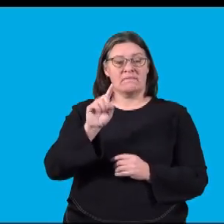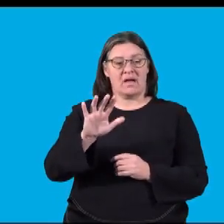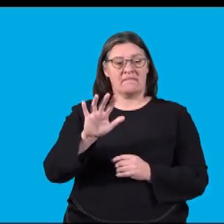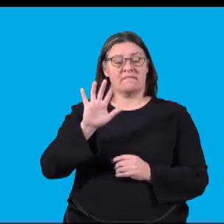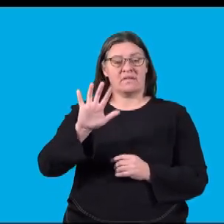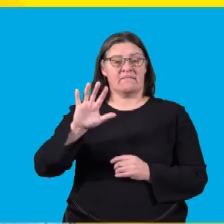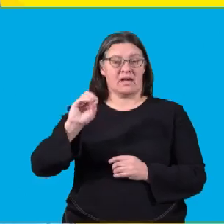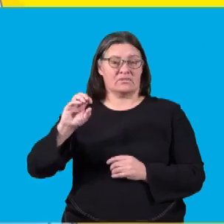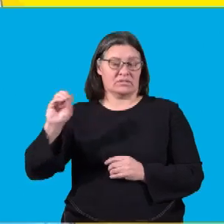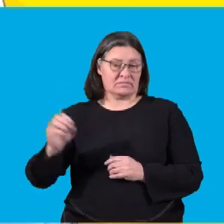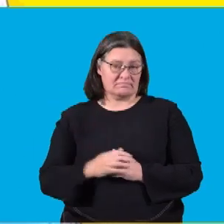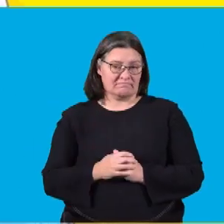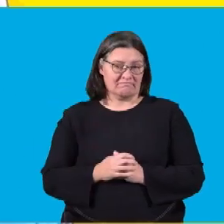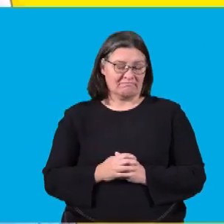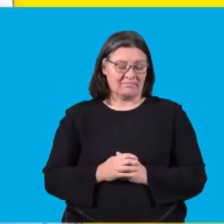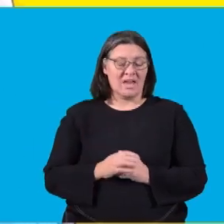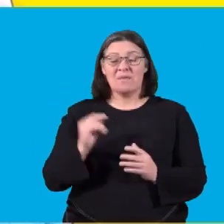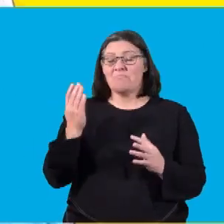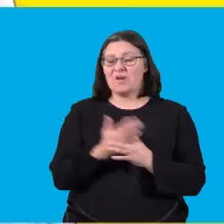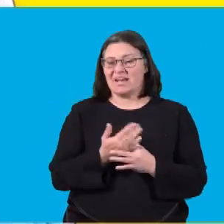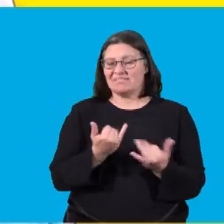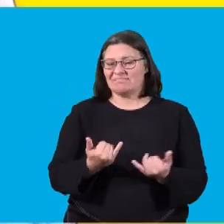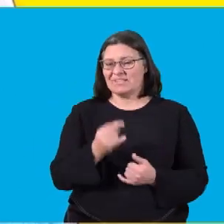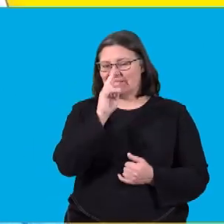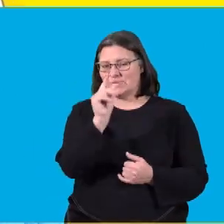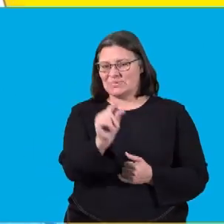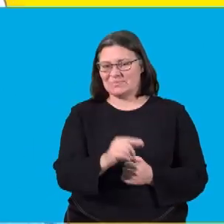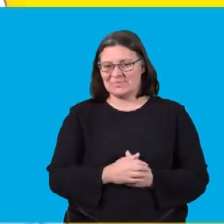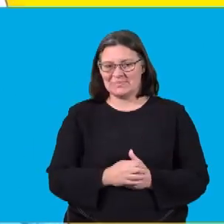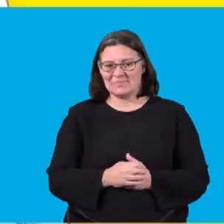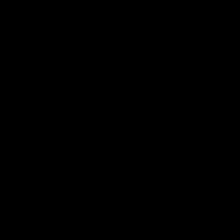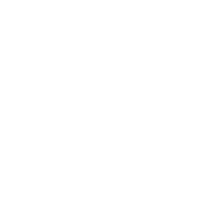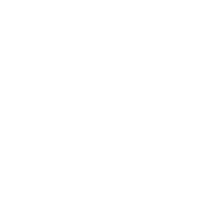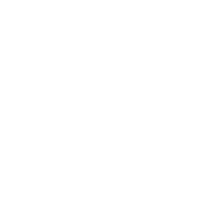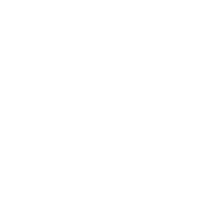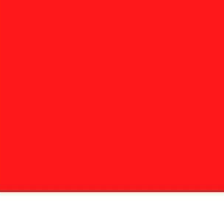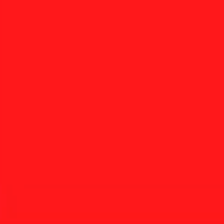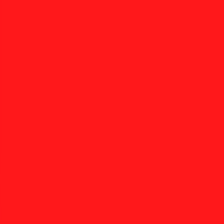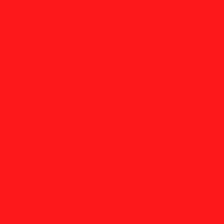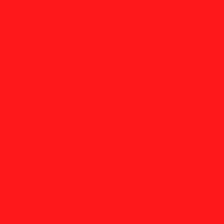115,500. Delenus, let's go for an ad break, and I'll see you shortly.